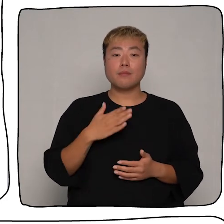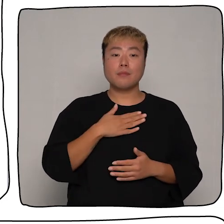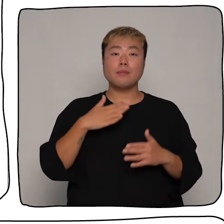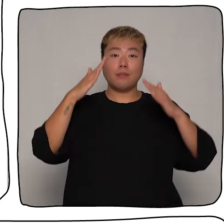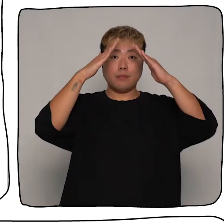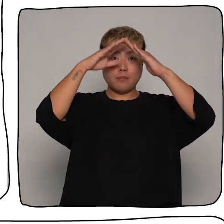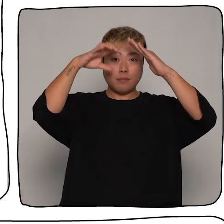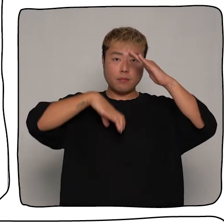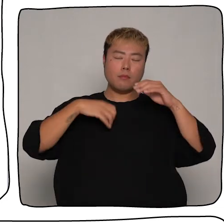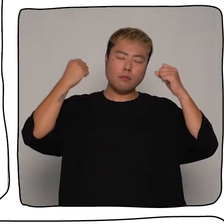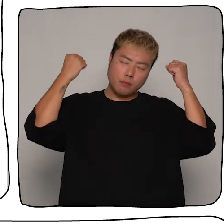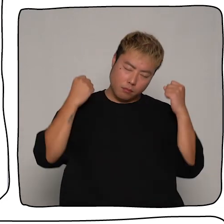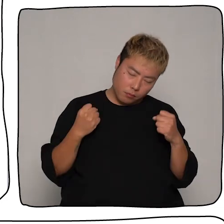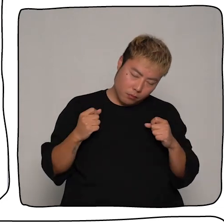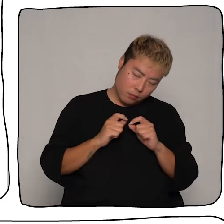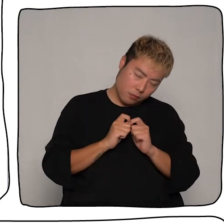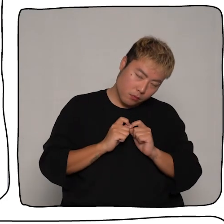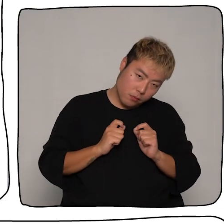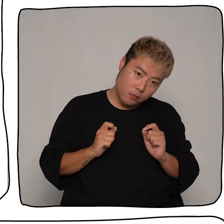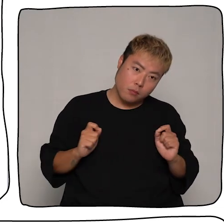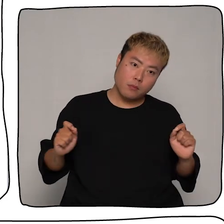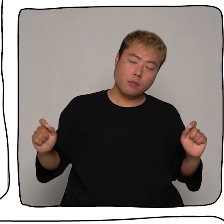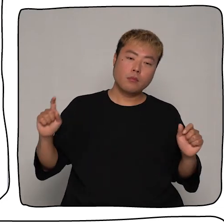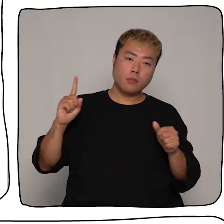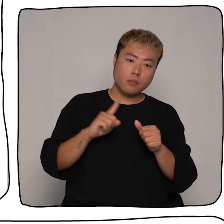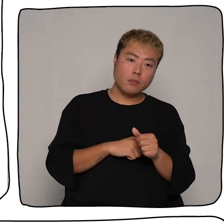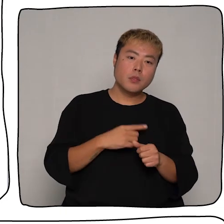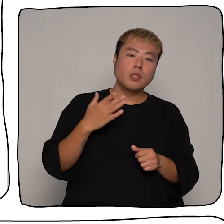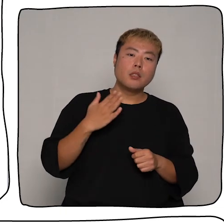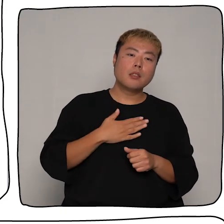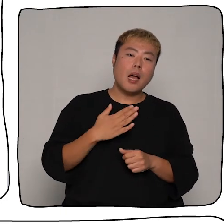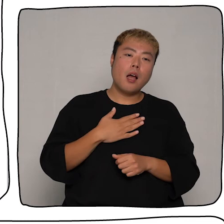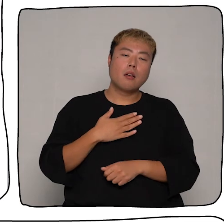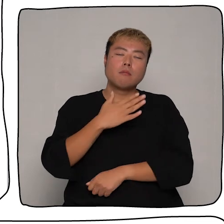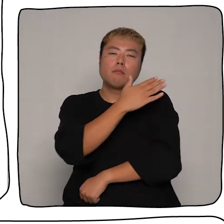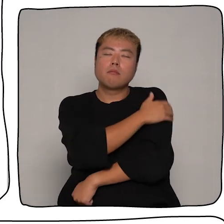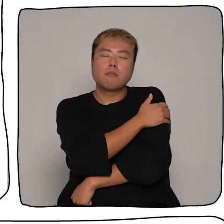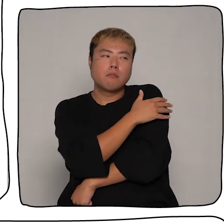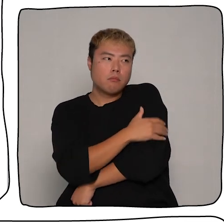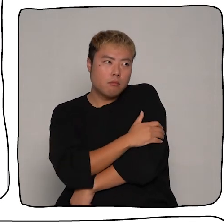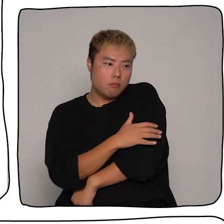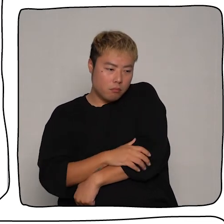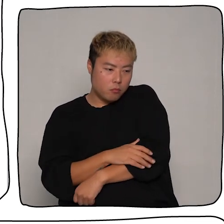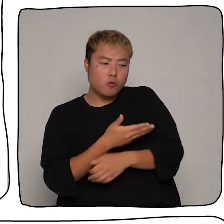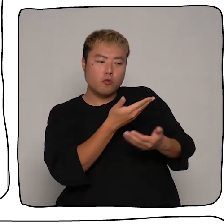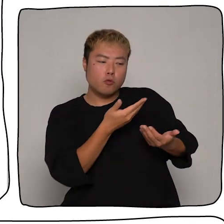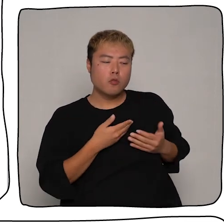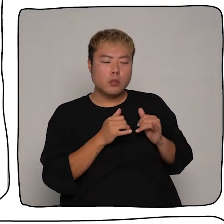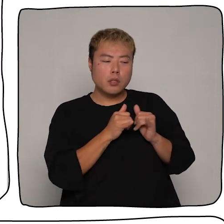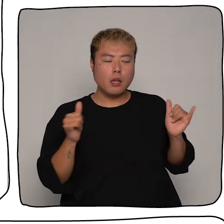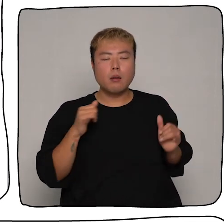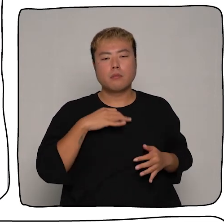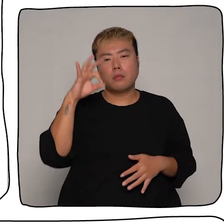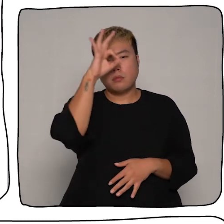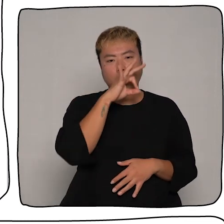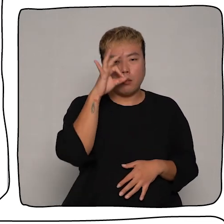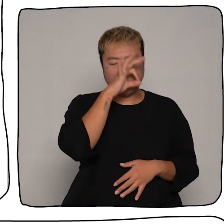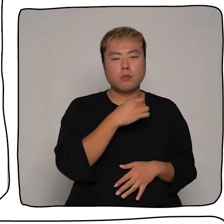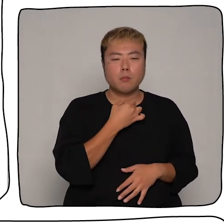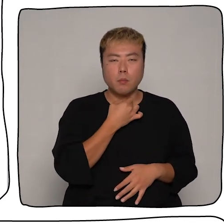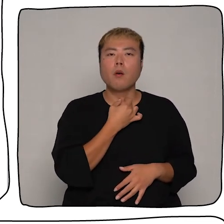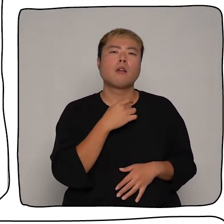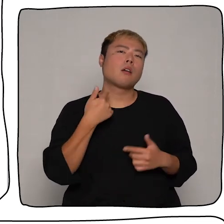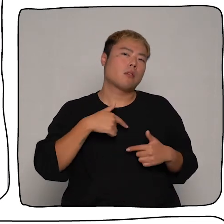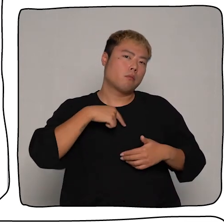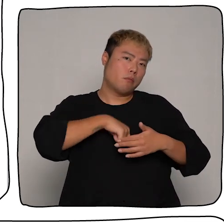spent a long time staying in my home, and I always felt strongly that I